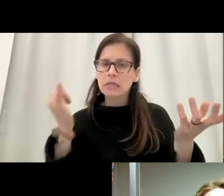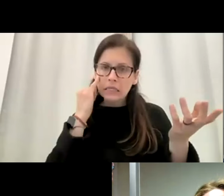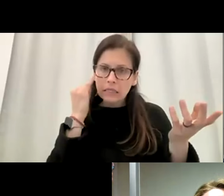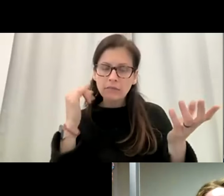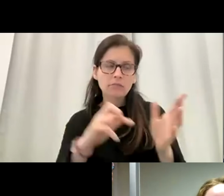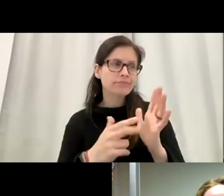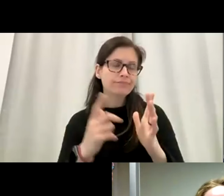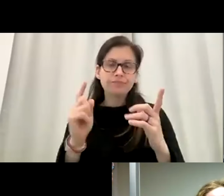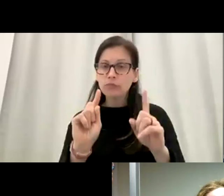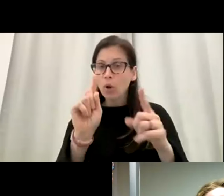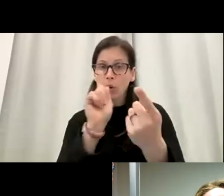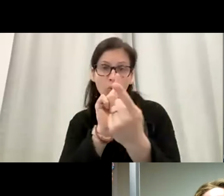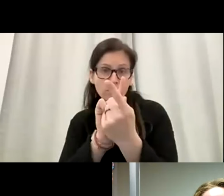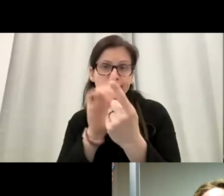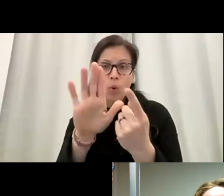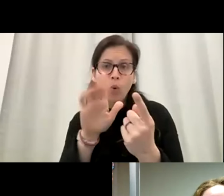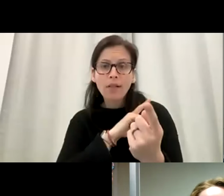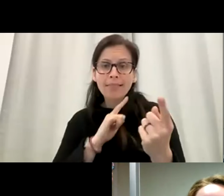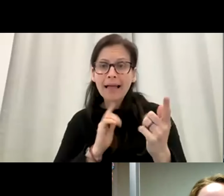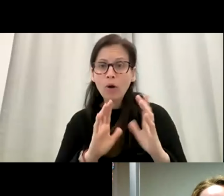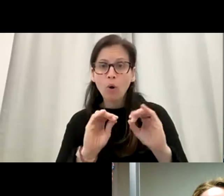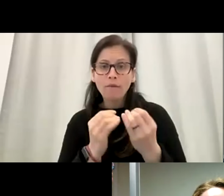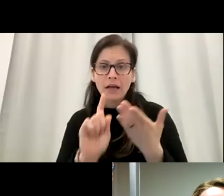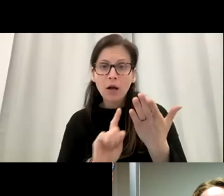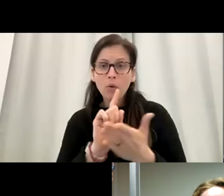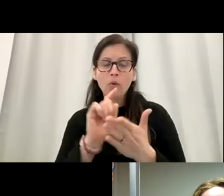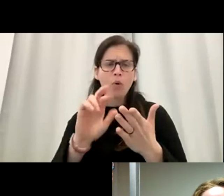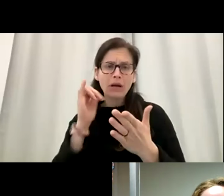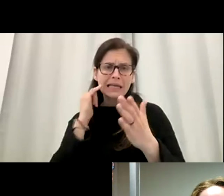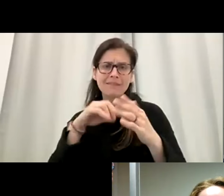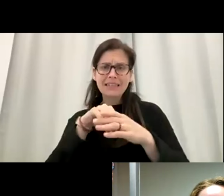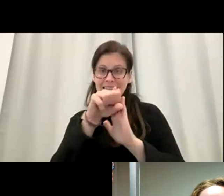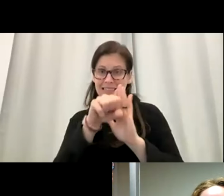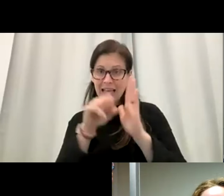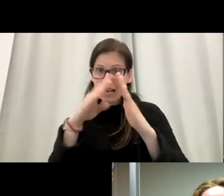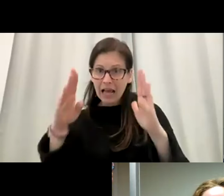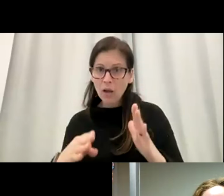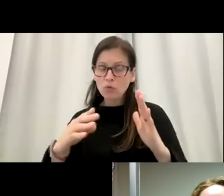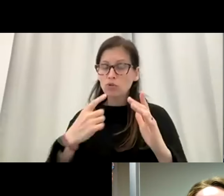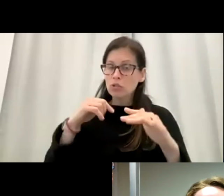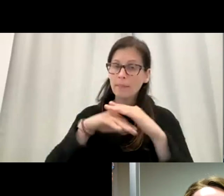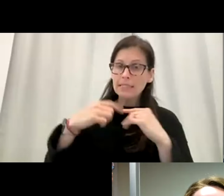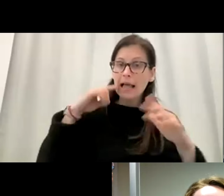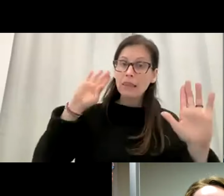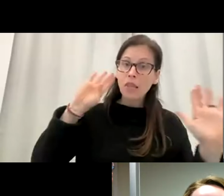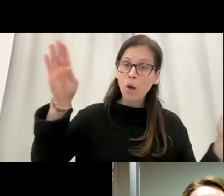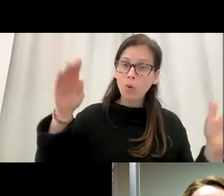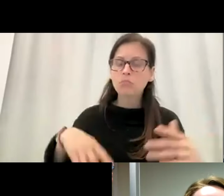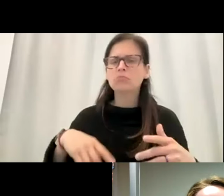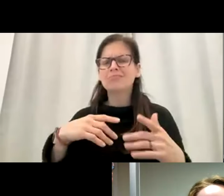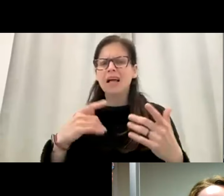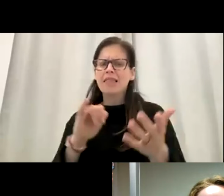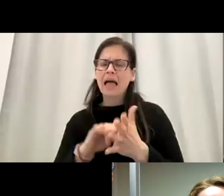to your own legislator's office hours, or if you're in the state house, just popping in to say hi, I feel like it's those